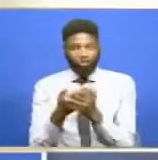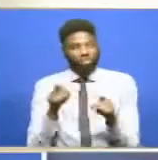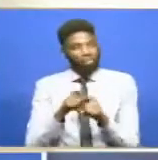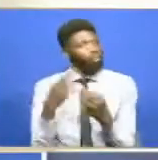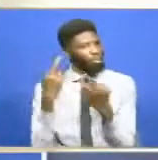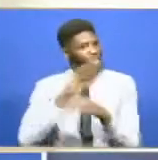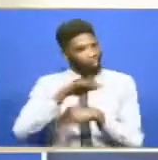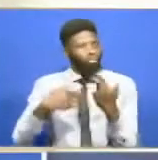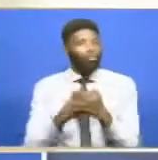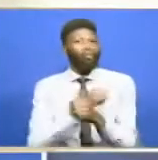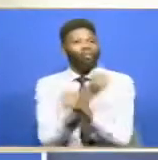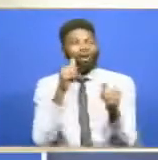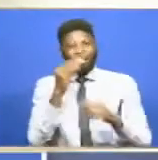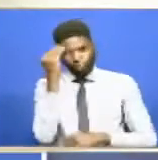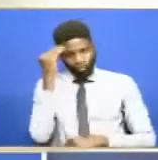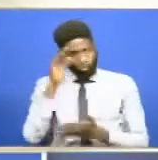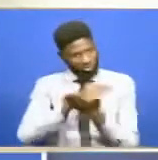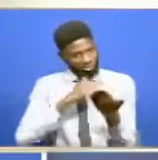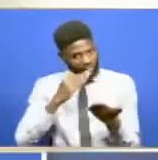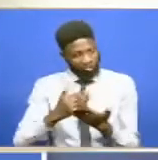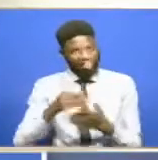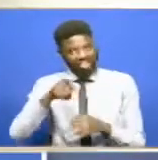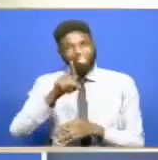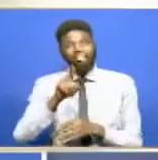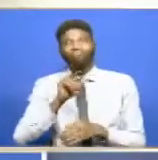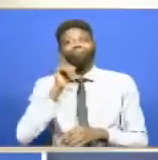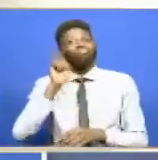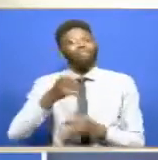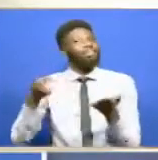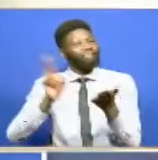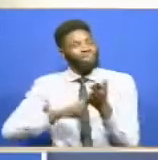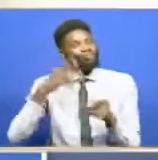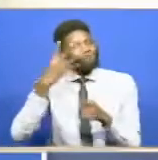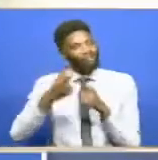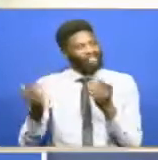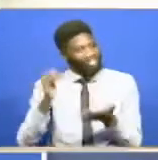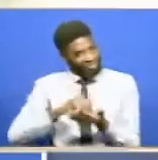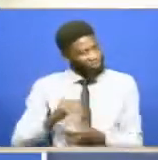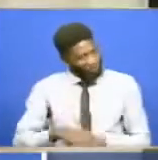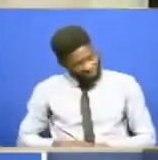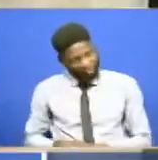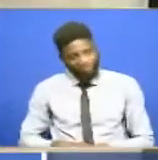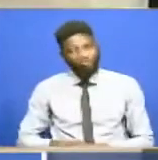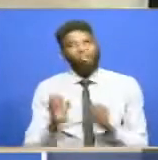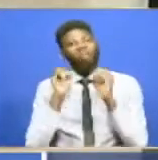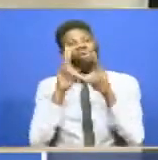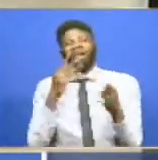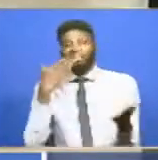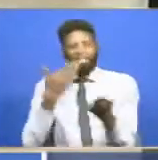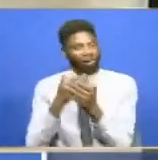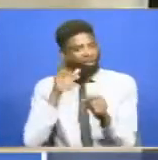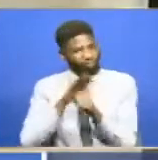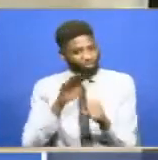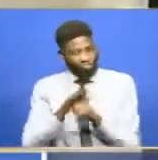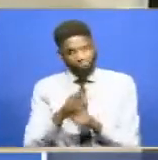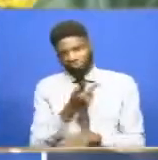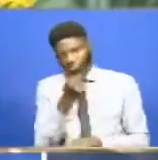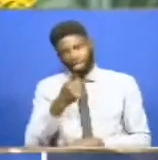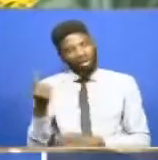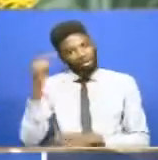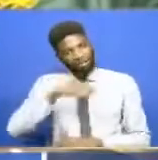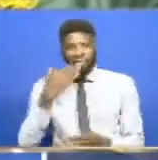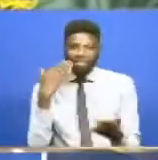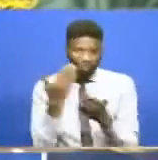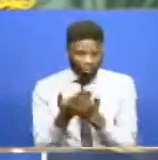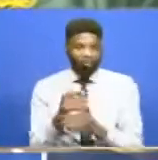education sector, and you will not have to repeat Form 4, you know. Yeah. Okay, thank you so much, ladies, for coming. Thank I appreciate you.